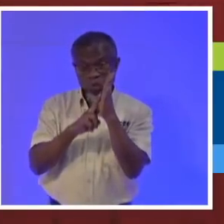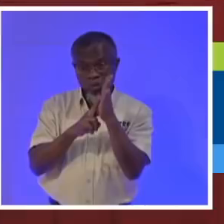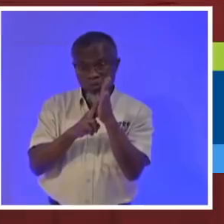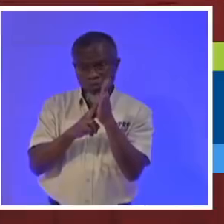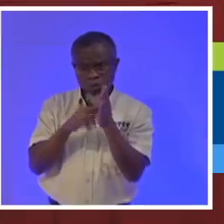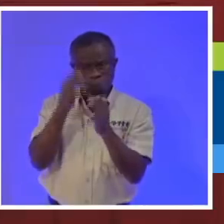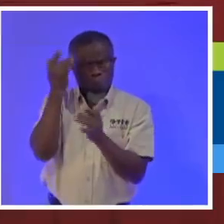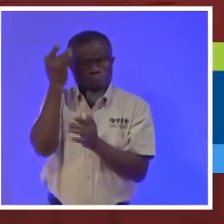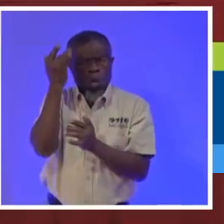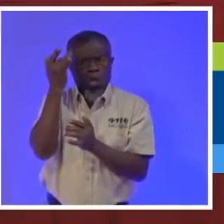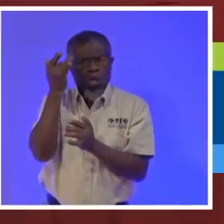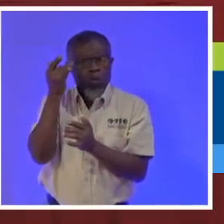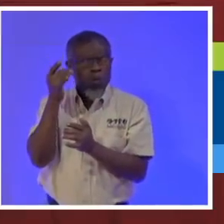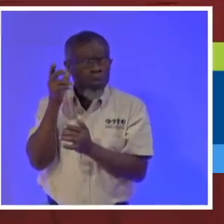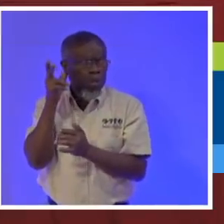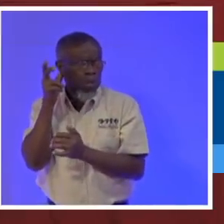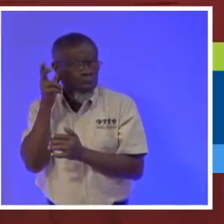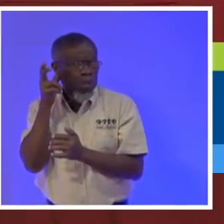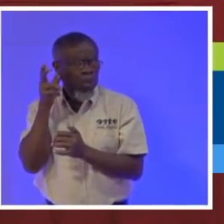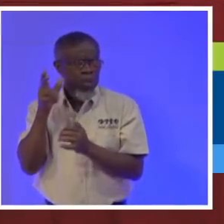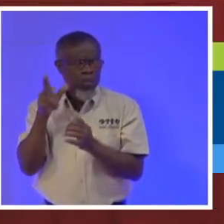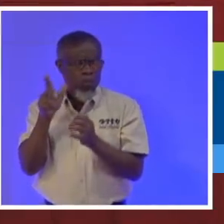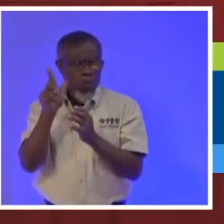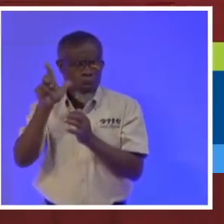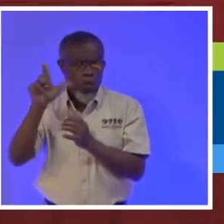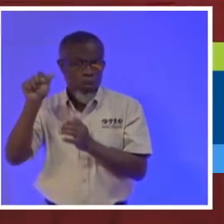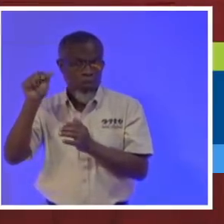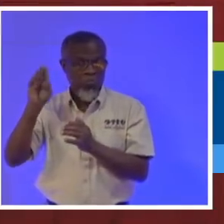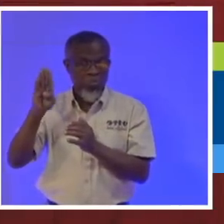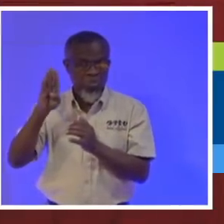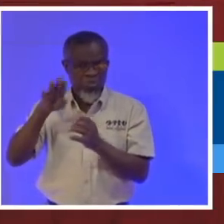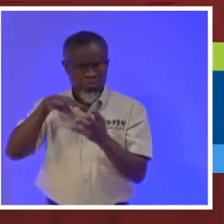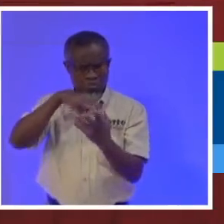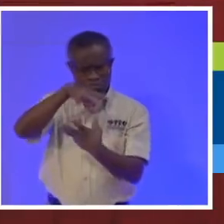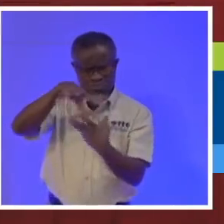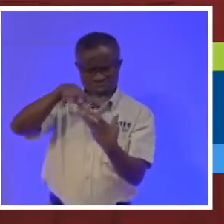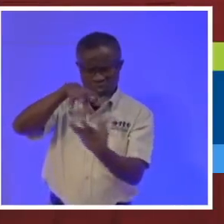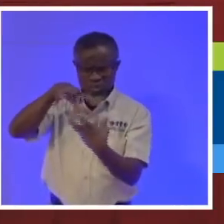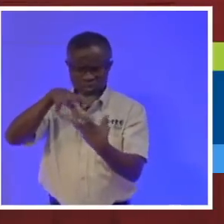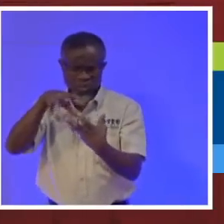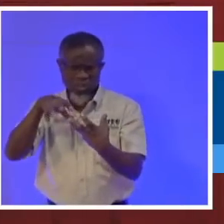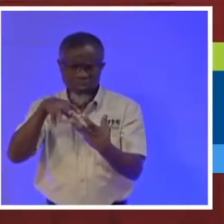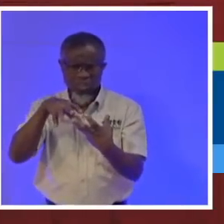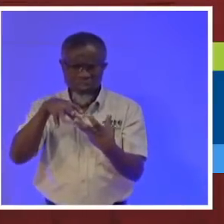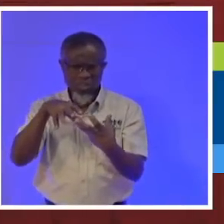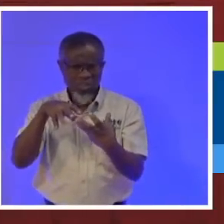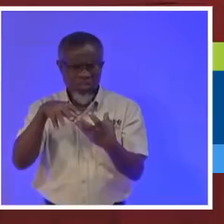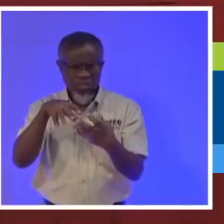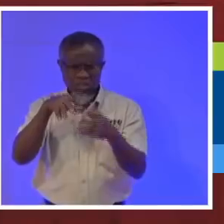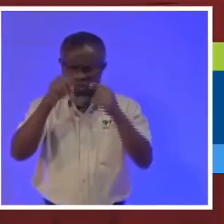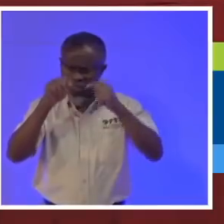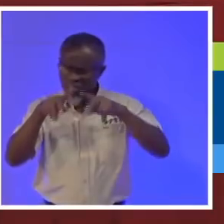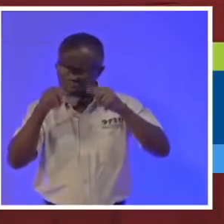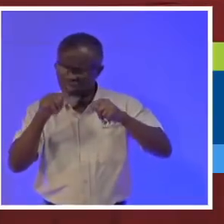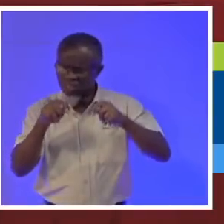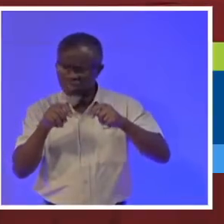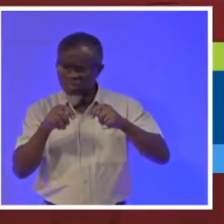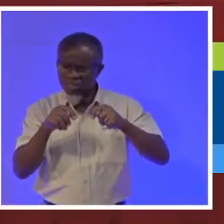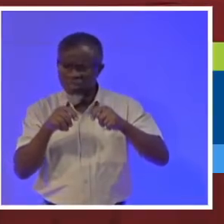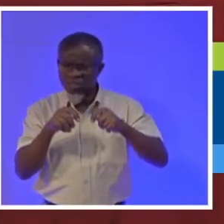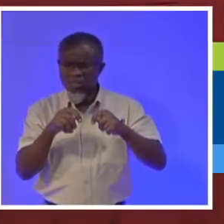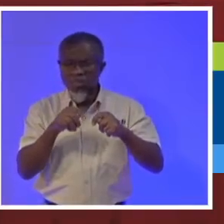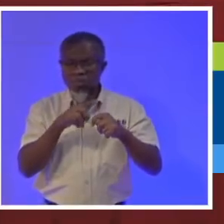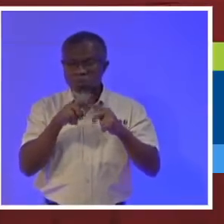the person a positive result, but called and said that he was 100% negative. When he persisted in asking if they